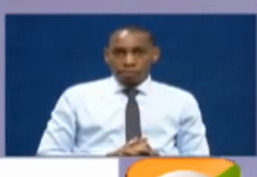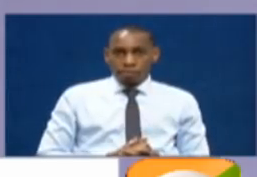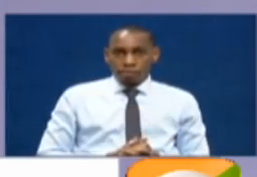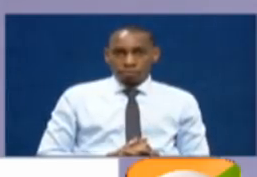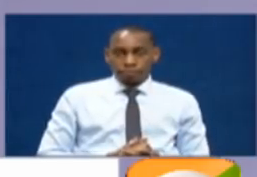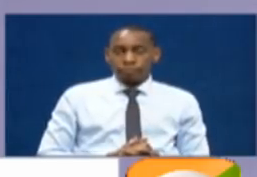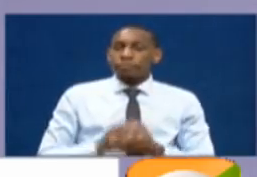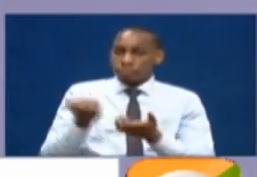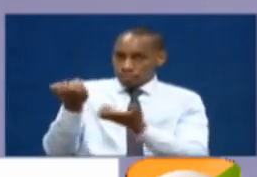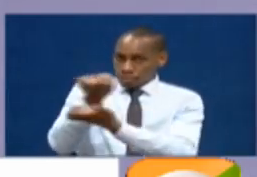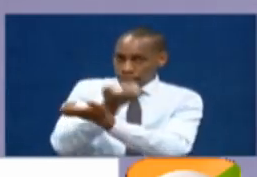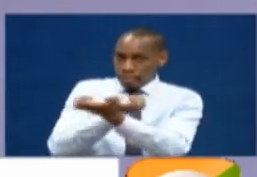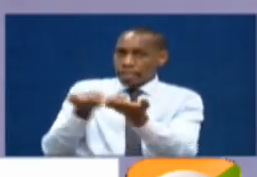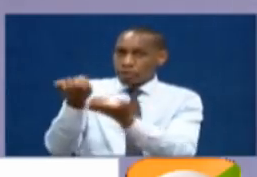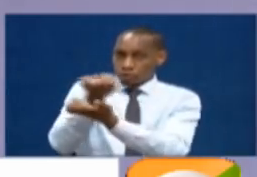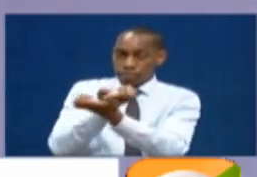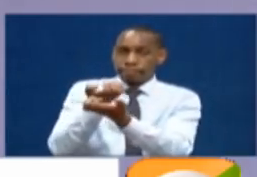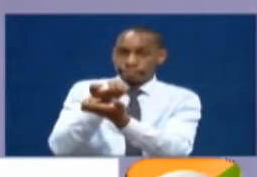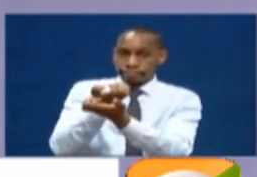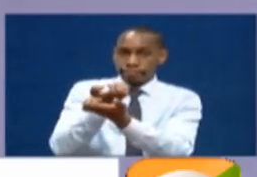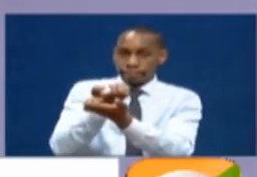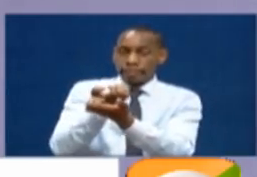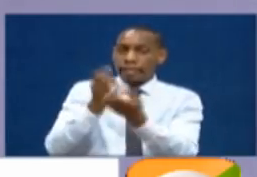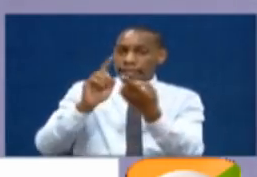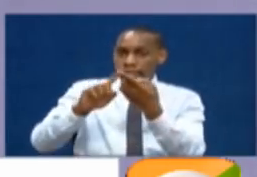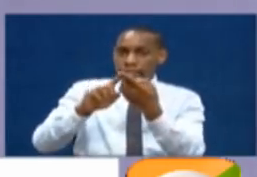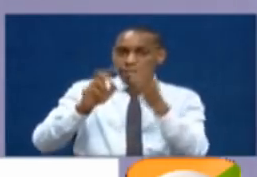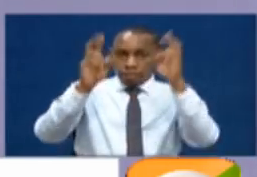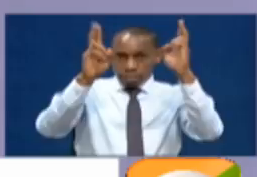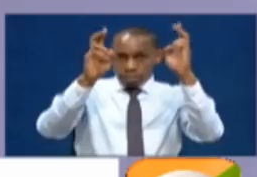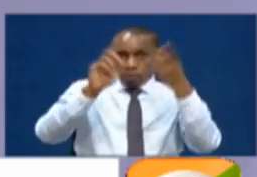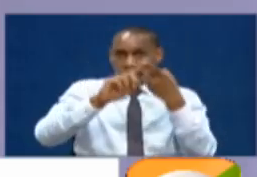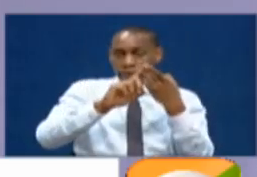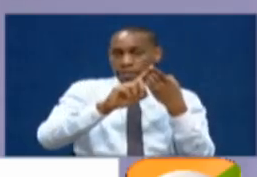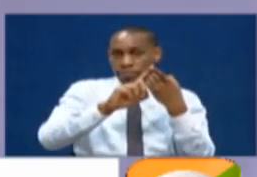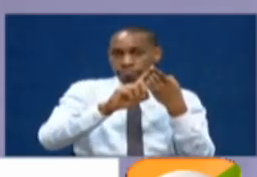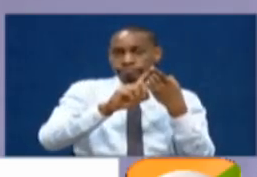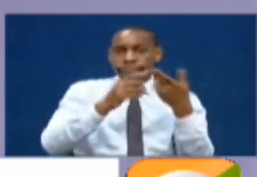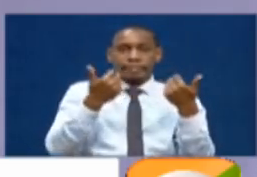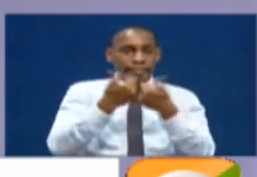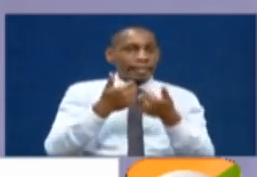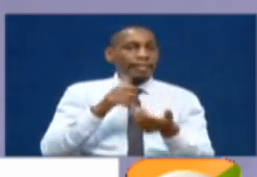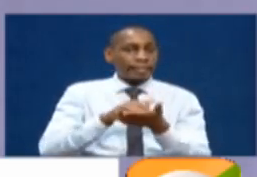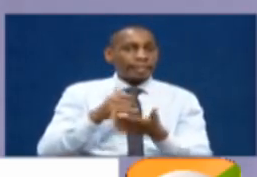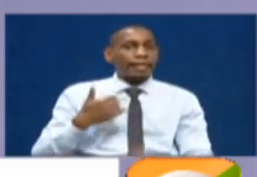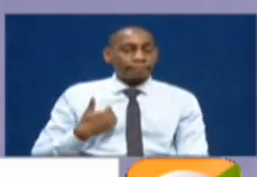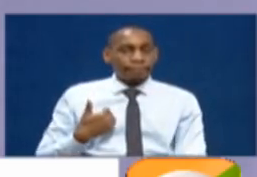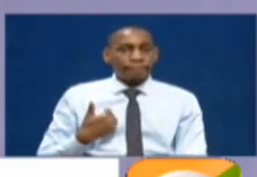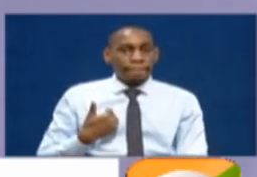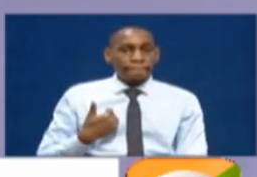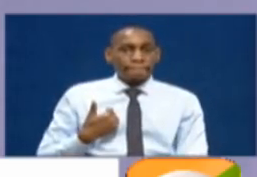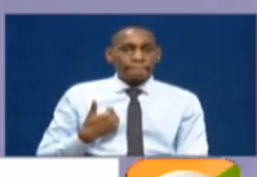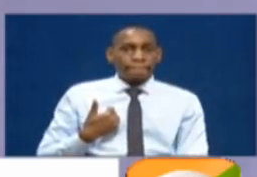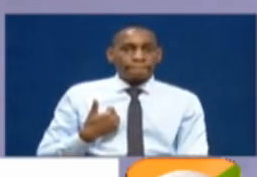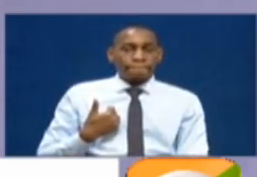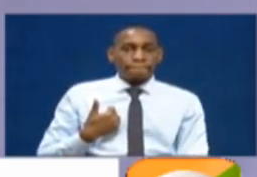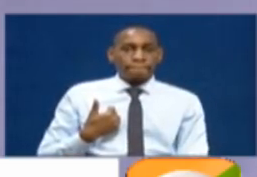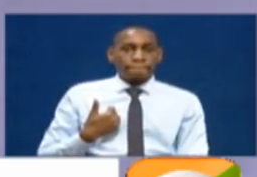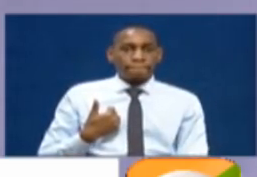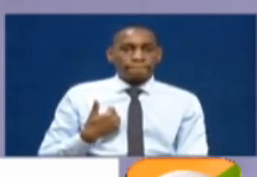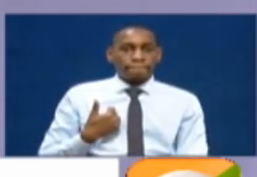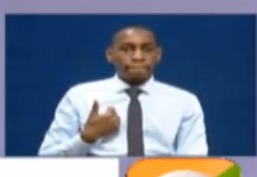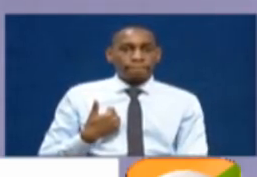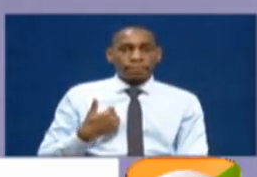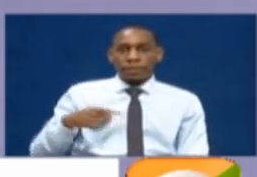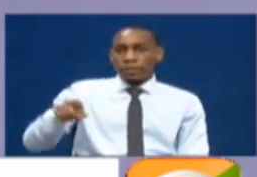the economy as the first challenge that we have. We